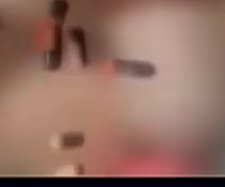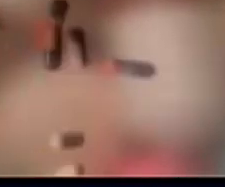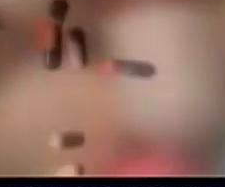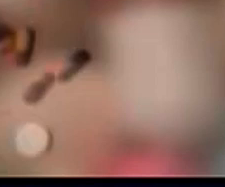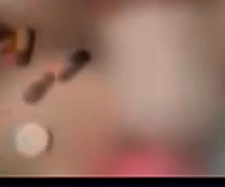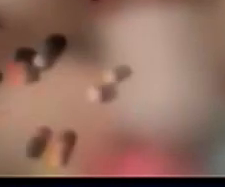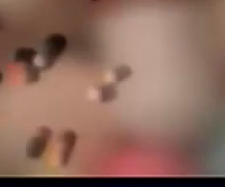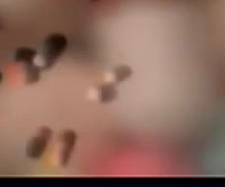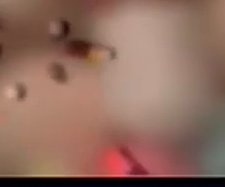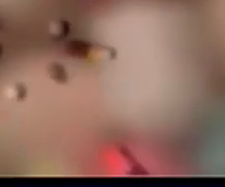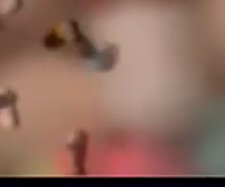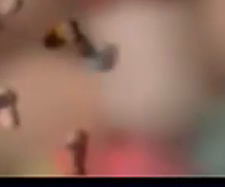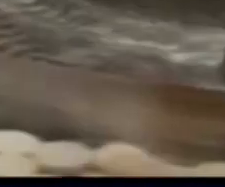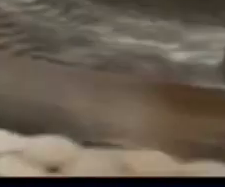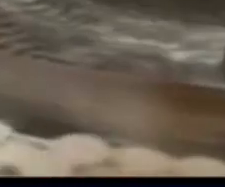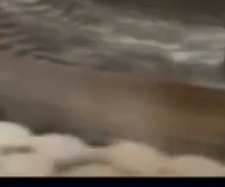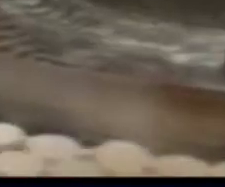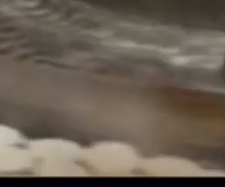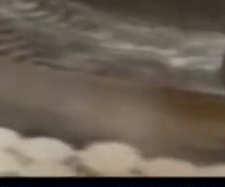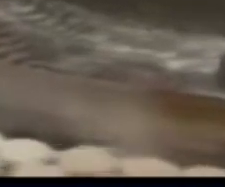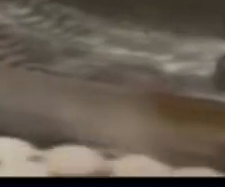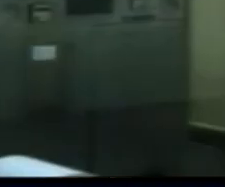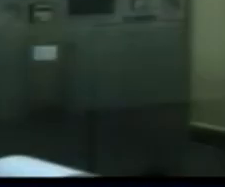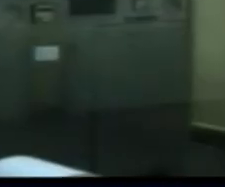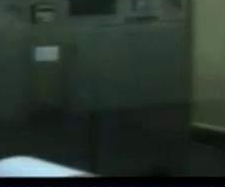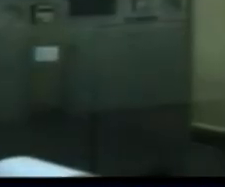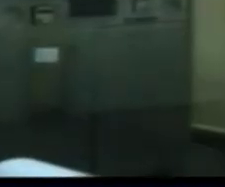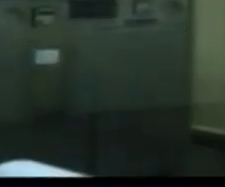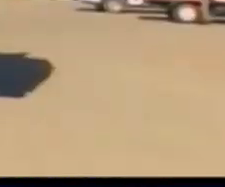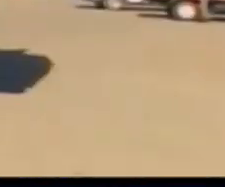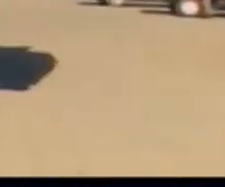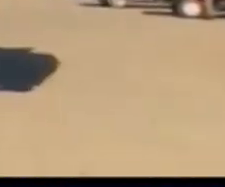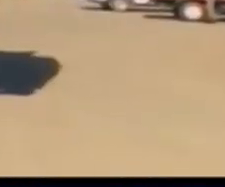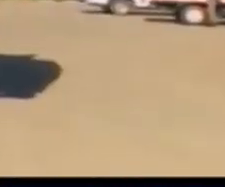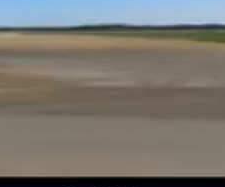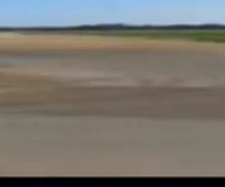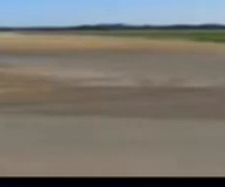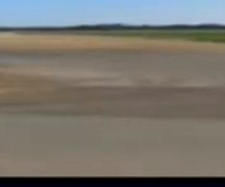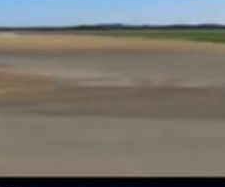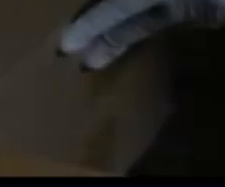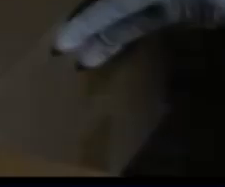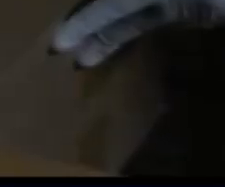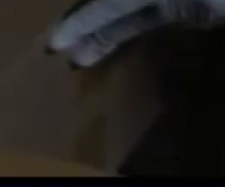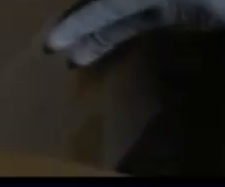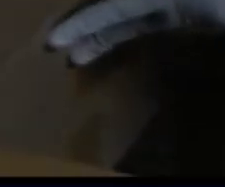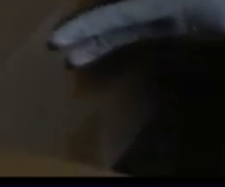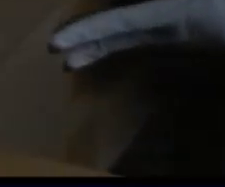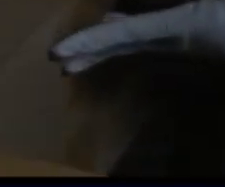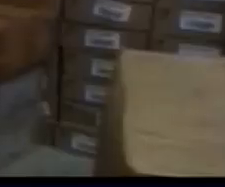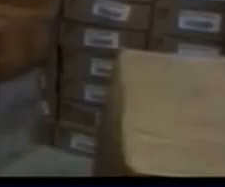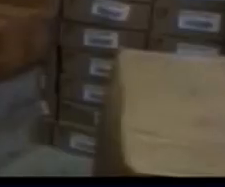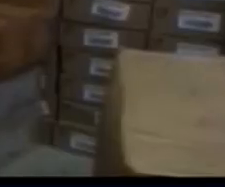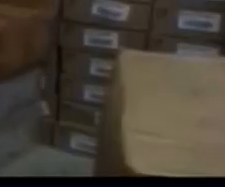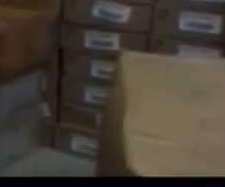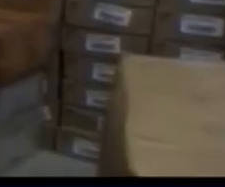distribution chain. Its mandate includes regulating and licensing of manufacturers, wholesalers, importers, and exporters of medicines